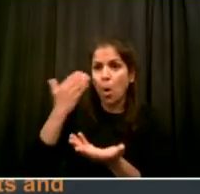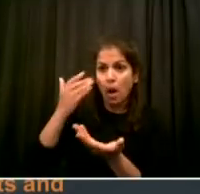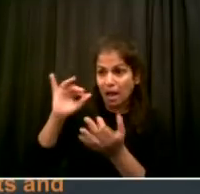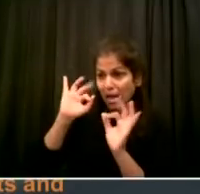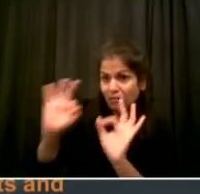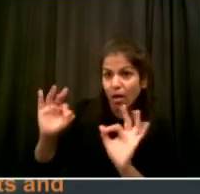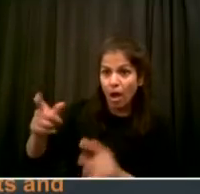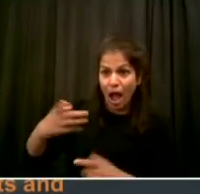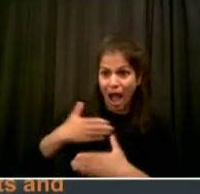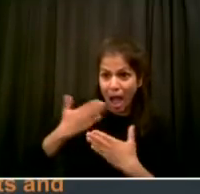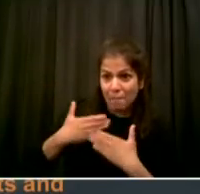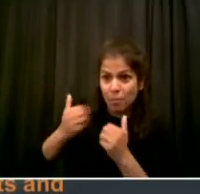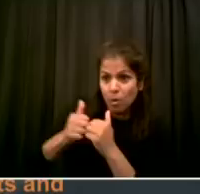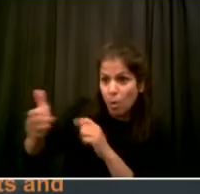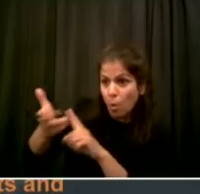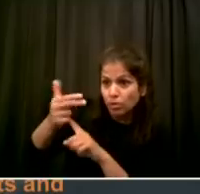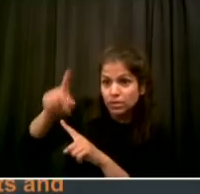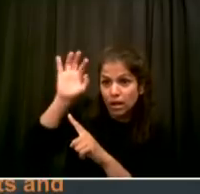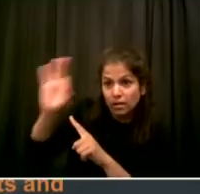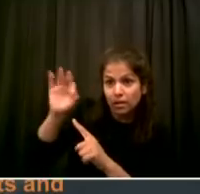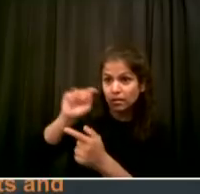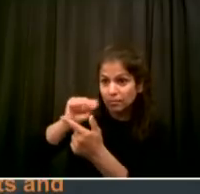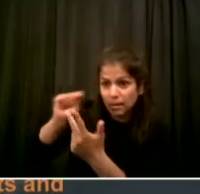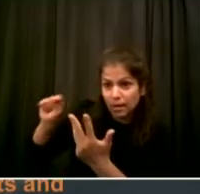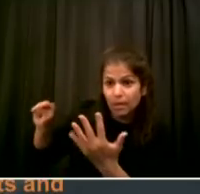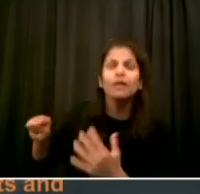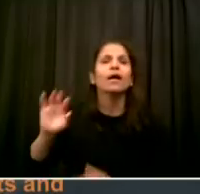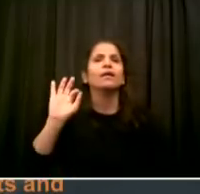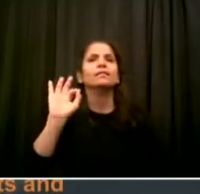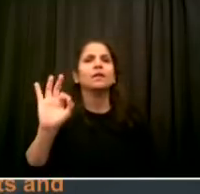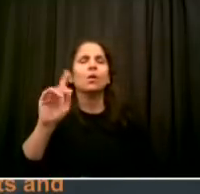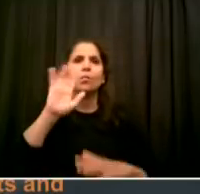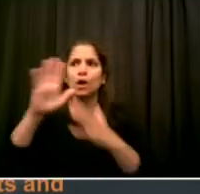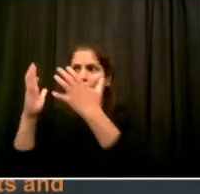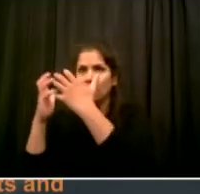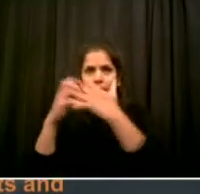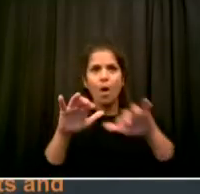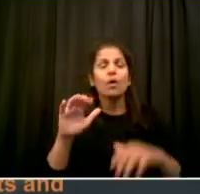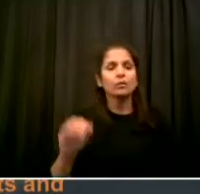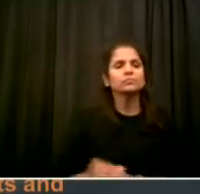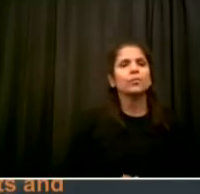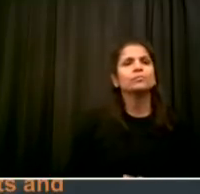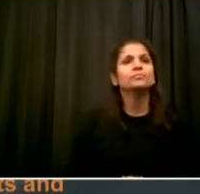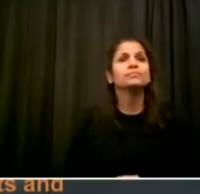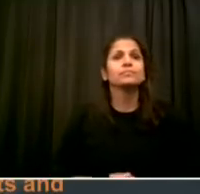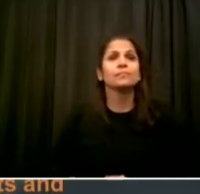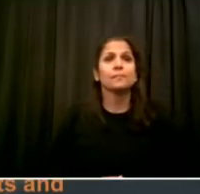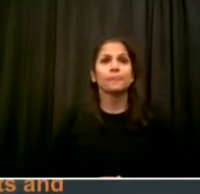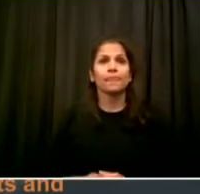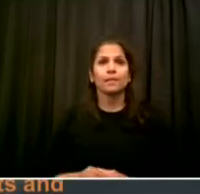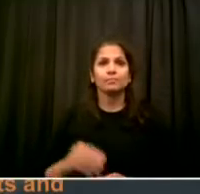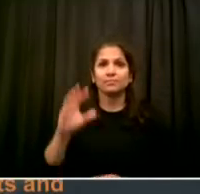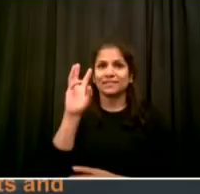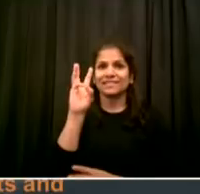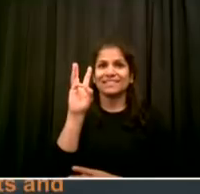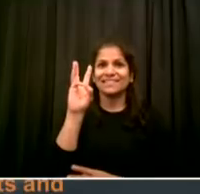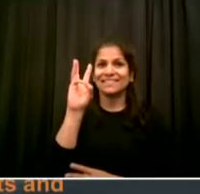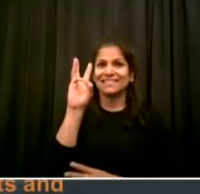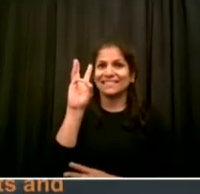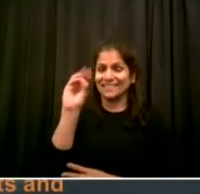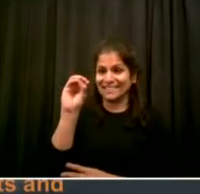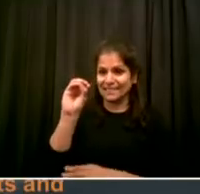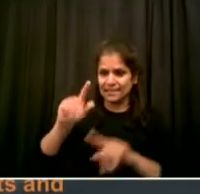always understand that and address it. So we're getting members from 60 great organizations around this city. These are organizations that do so much good at